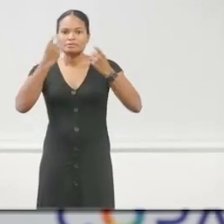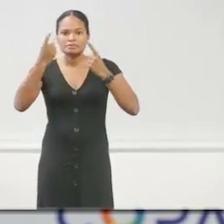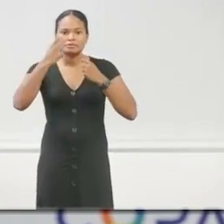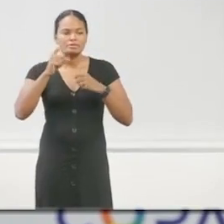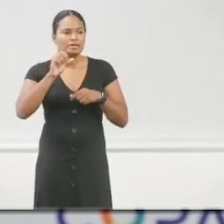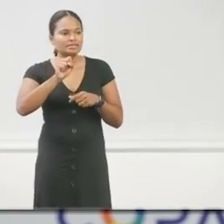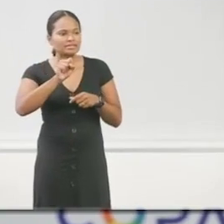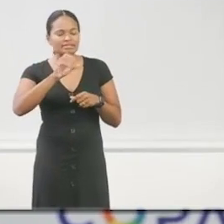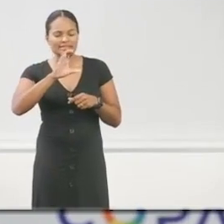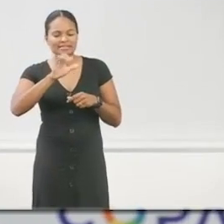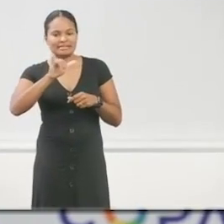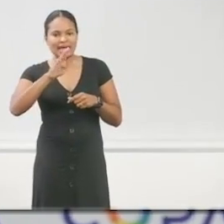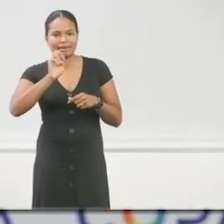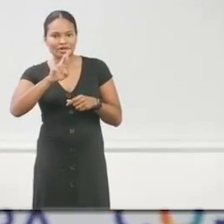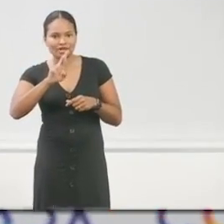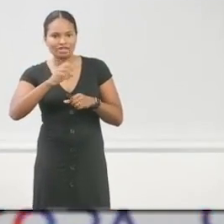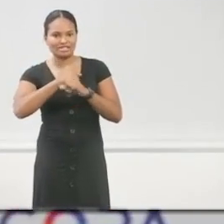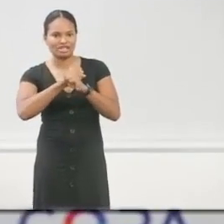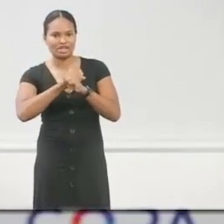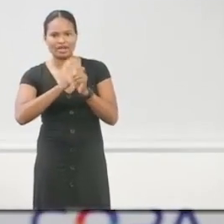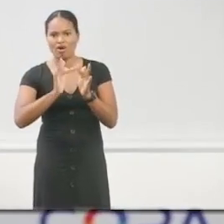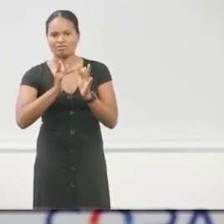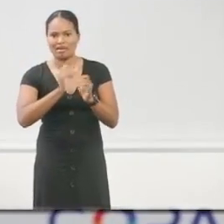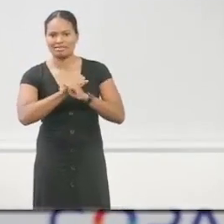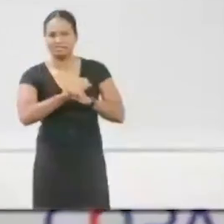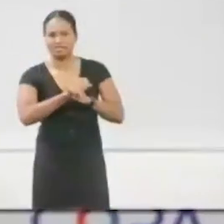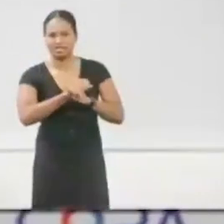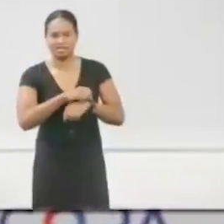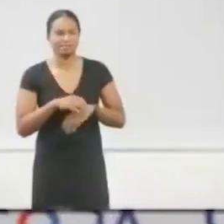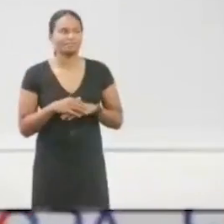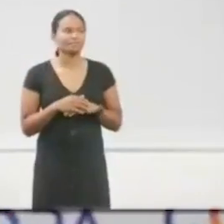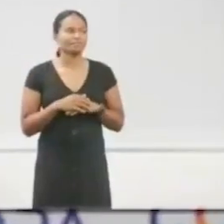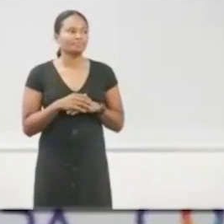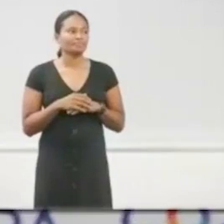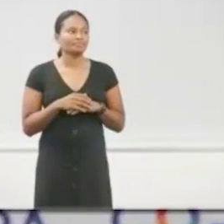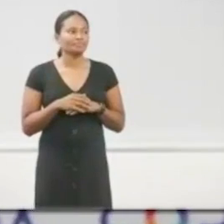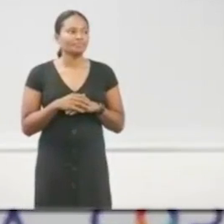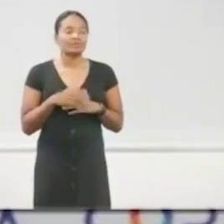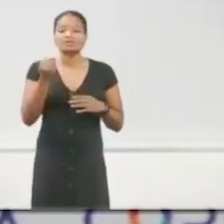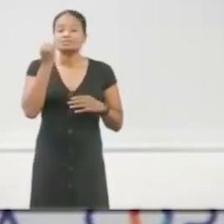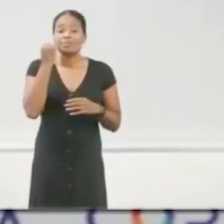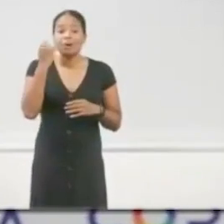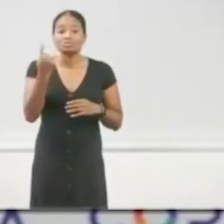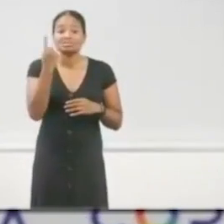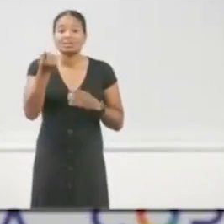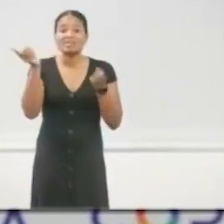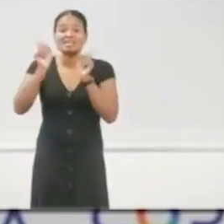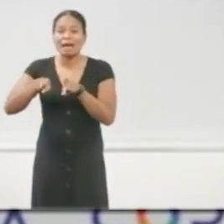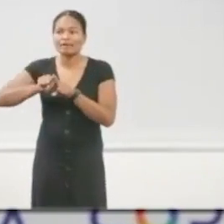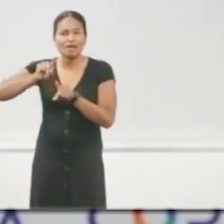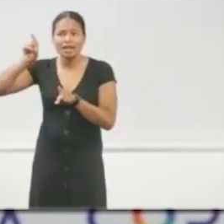I can't think of another situation where something that happens on the other side of the world, somebody that something's doing on the other half of the